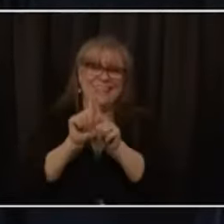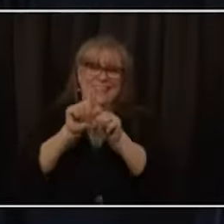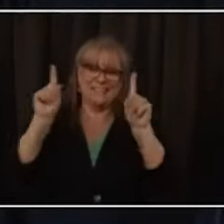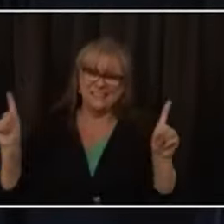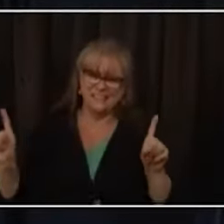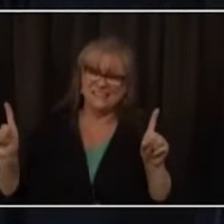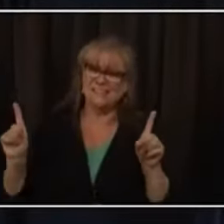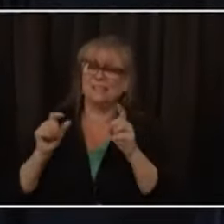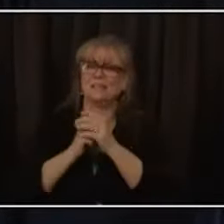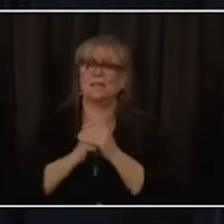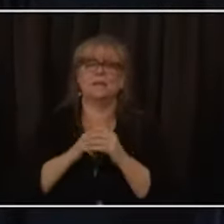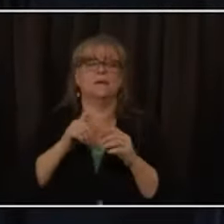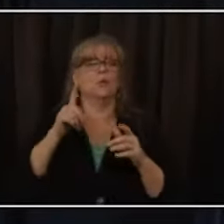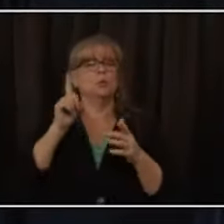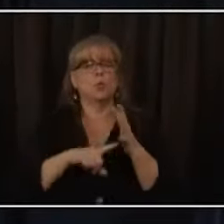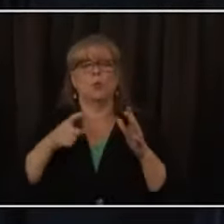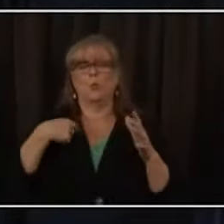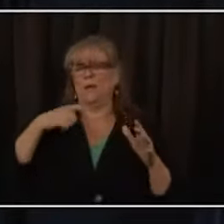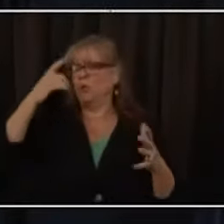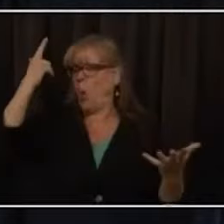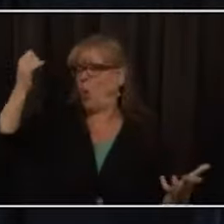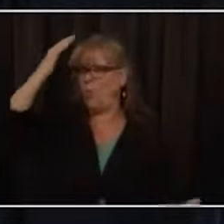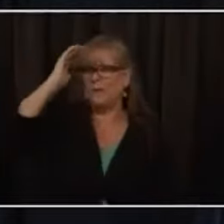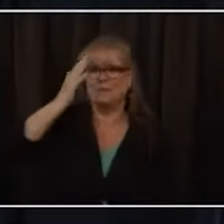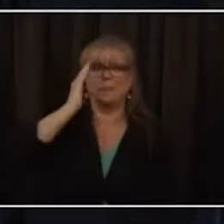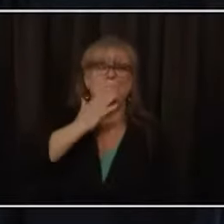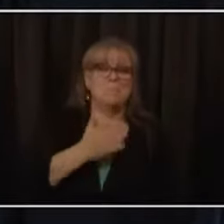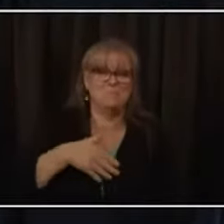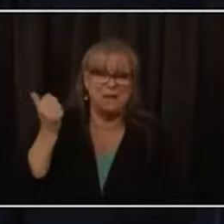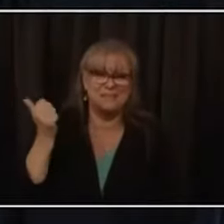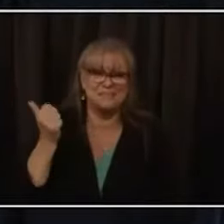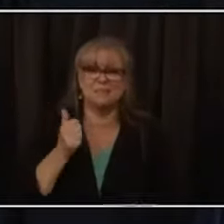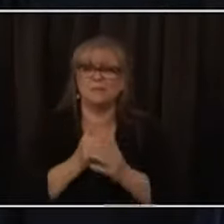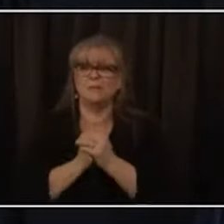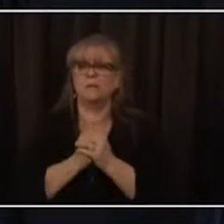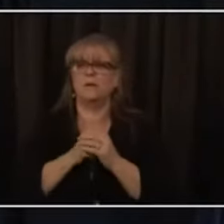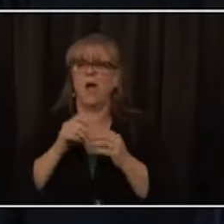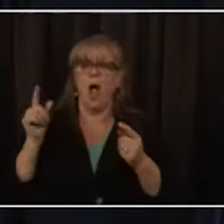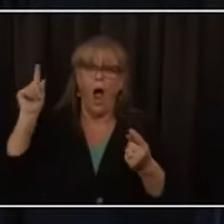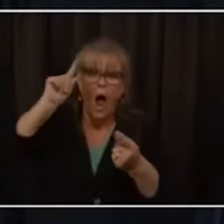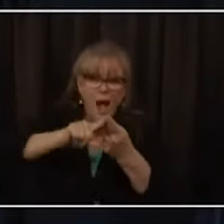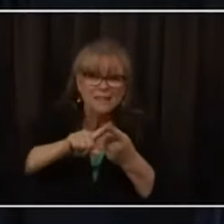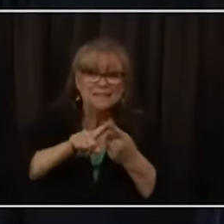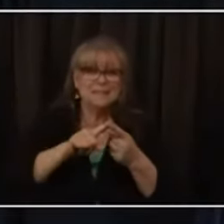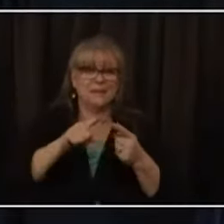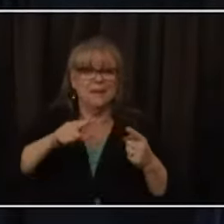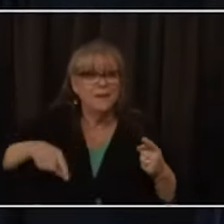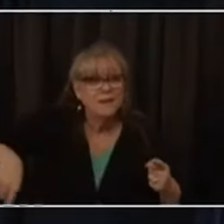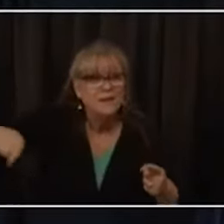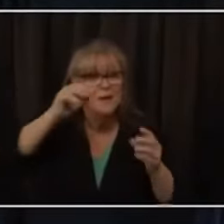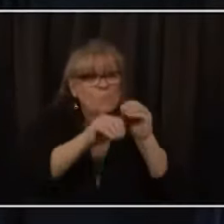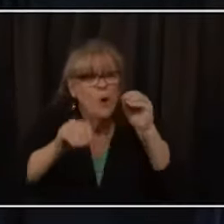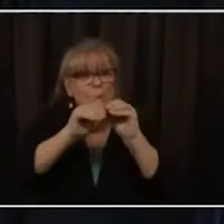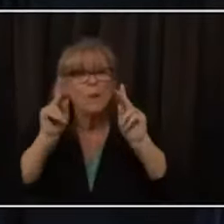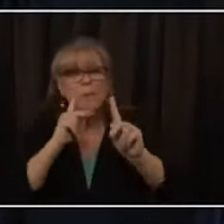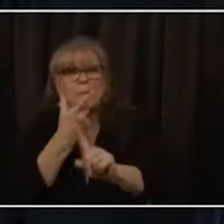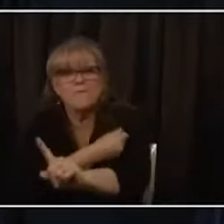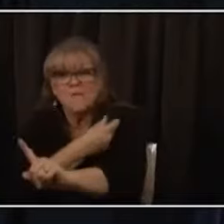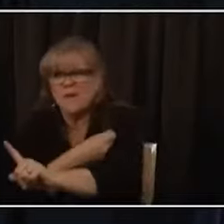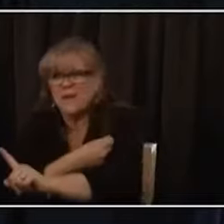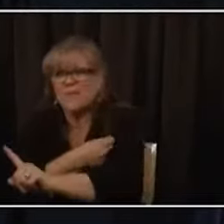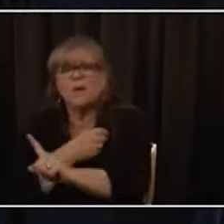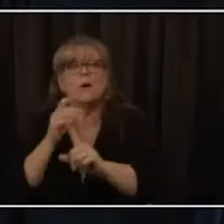beginning until you are fully vaccinated, so we can get more Coloradans back to work and we can lead our